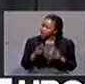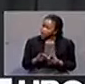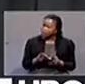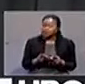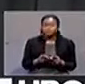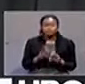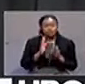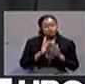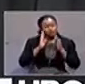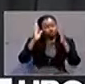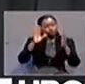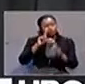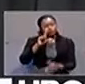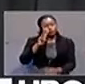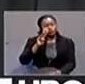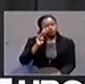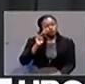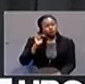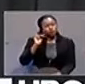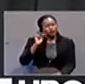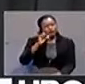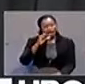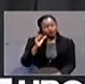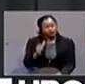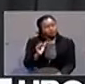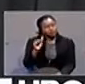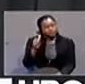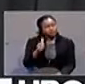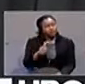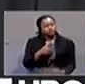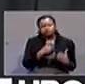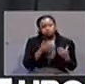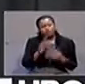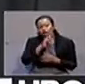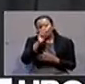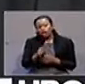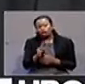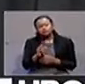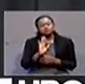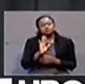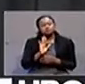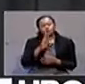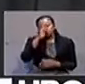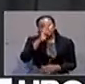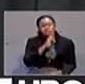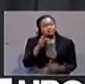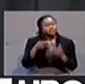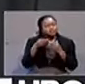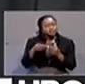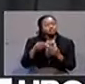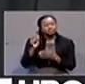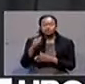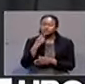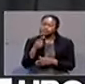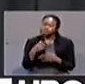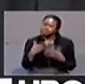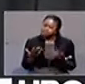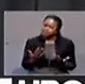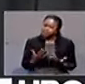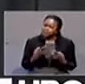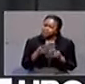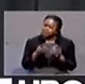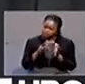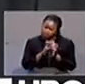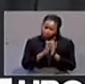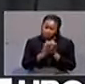Gwanga vividly asked his colleagues, religious leaders, he said, but what does the